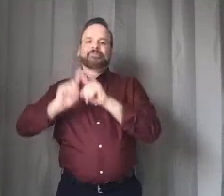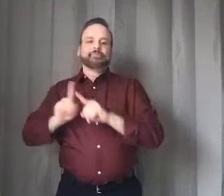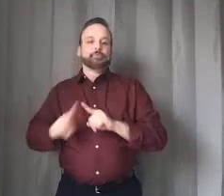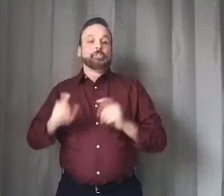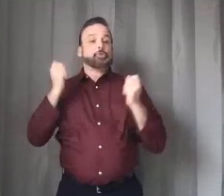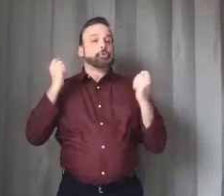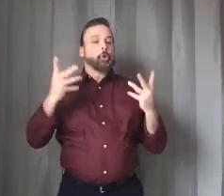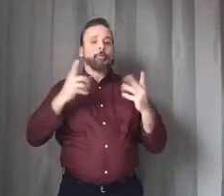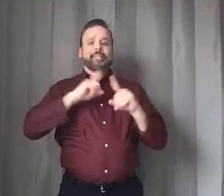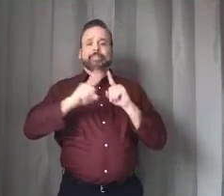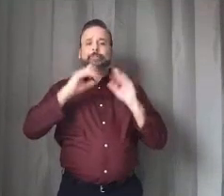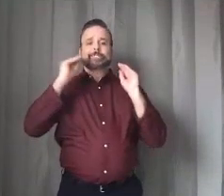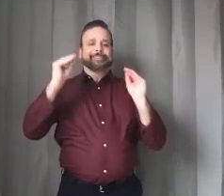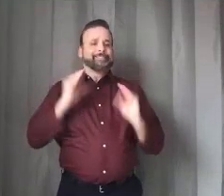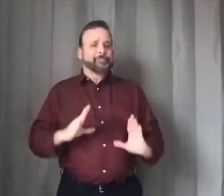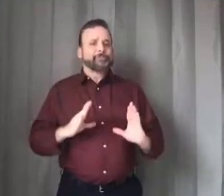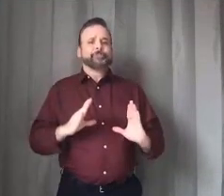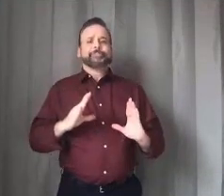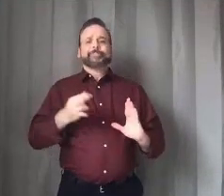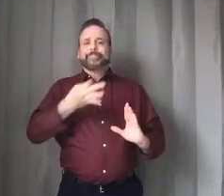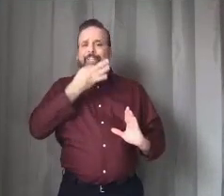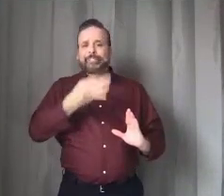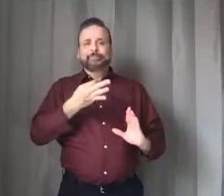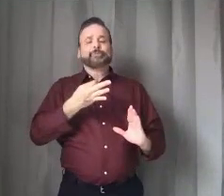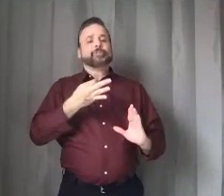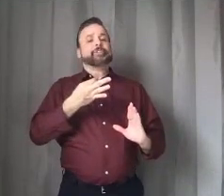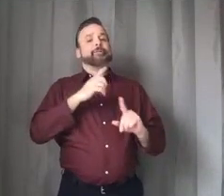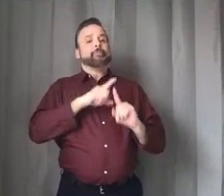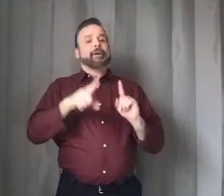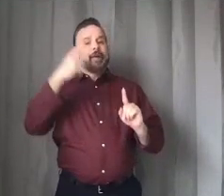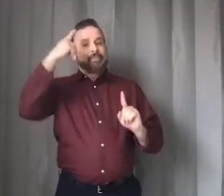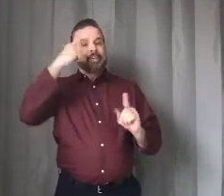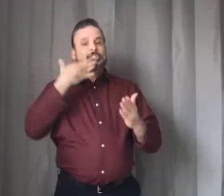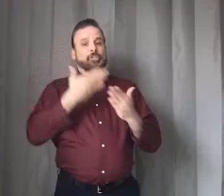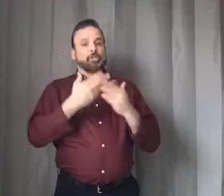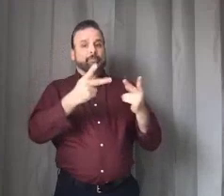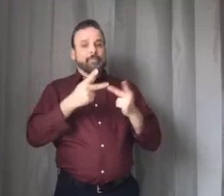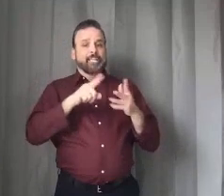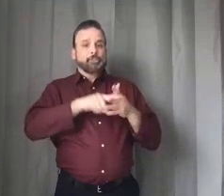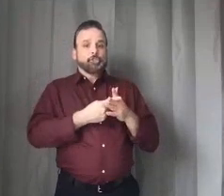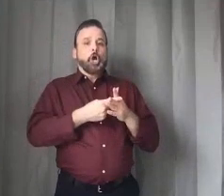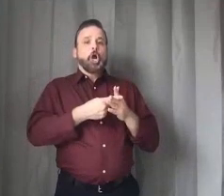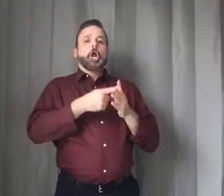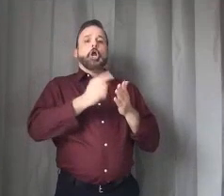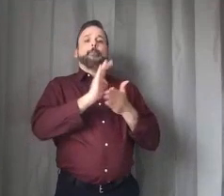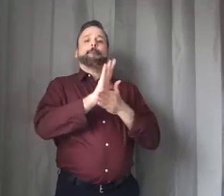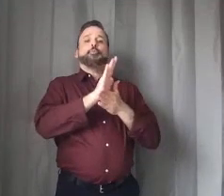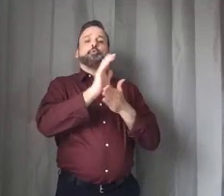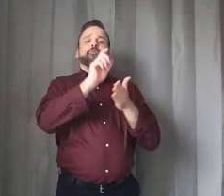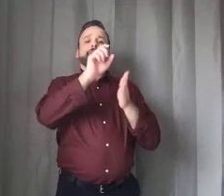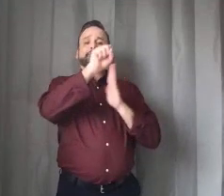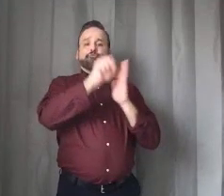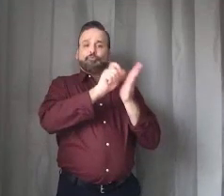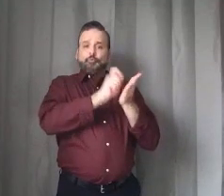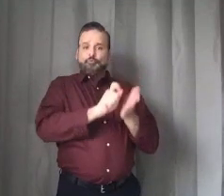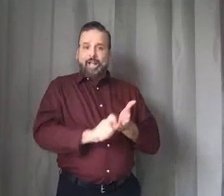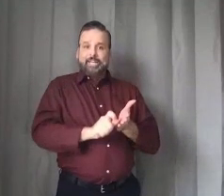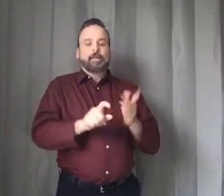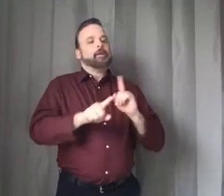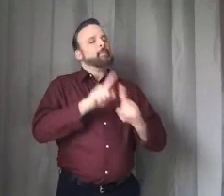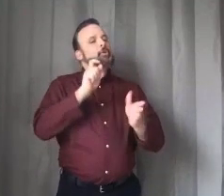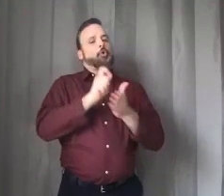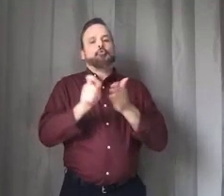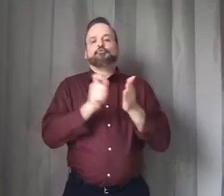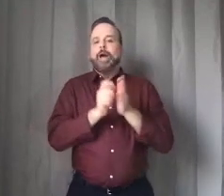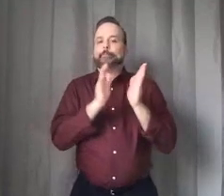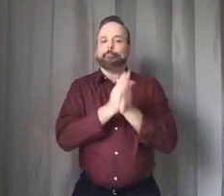then figure out what works for you. But I think it's a good place to start screenwriting things, but don't make your novels like screenplays, because if I